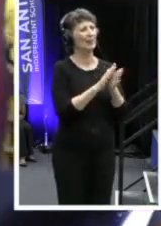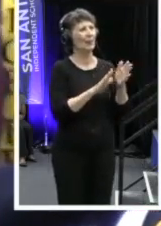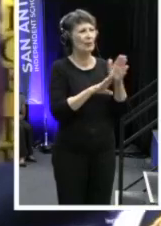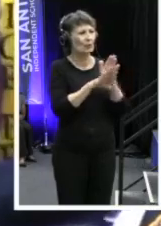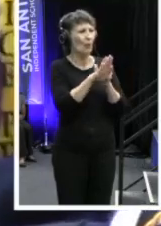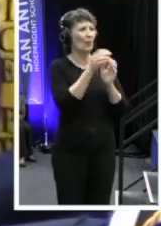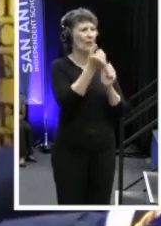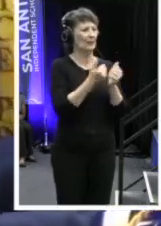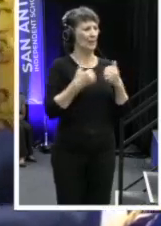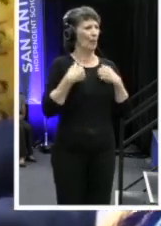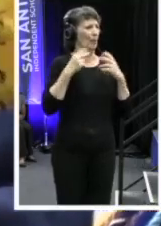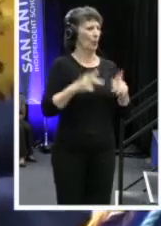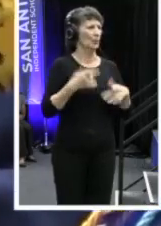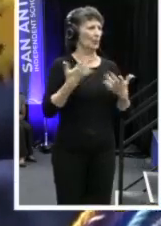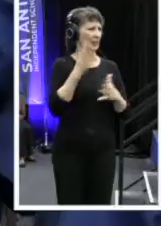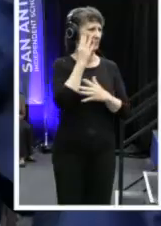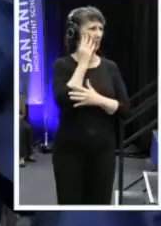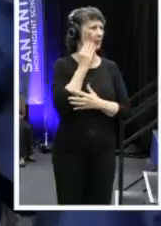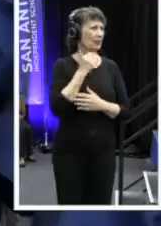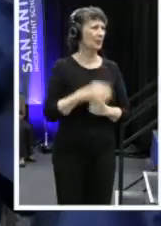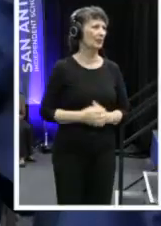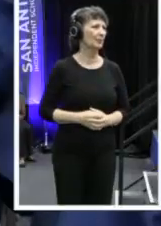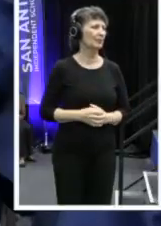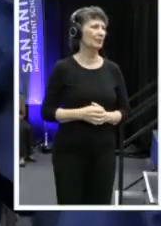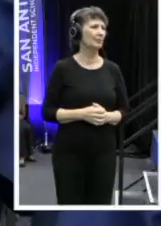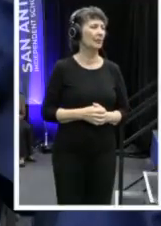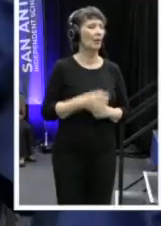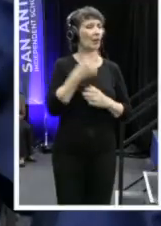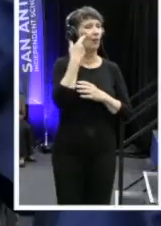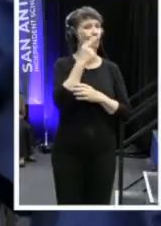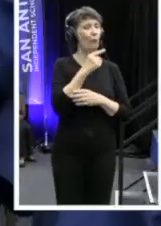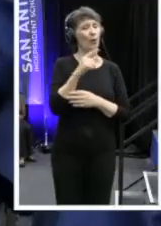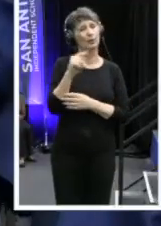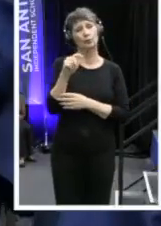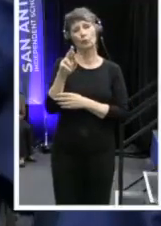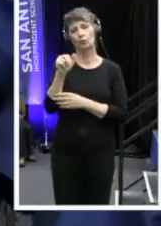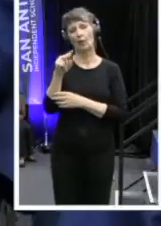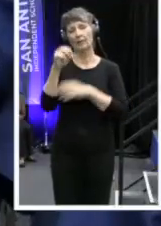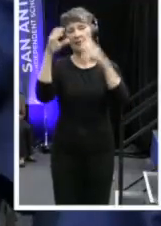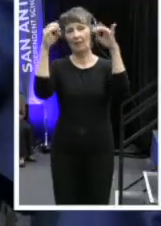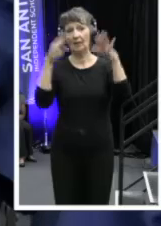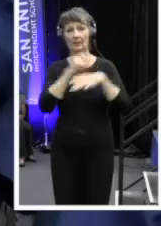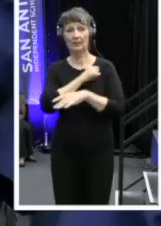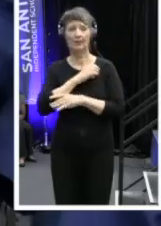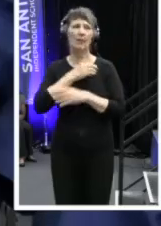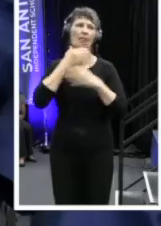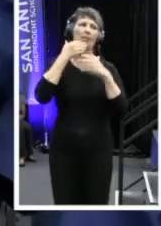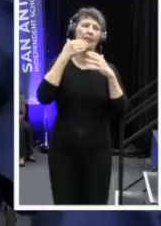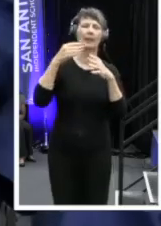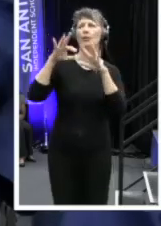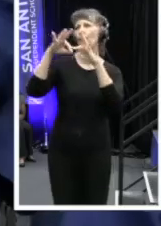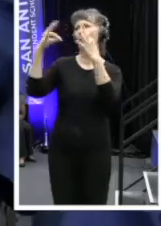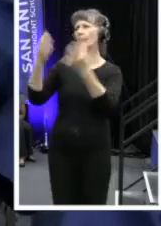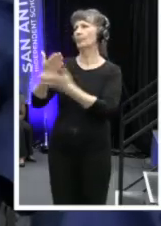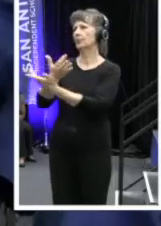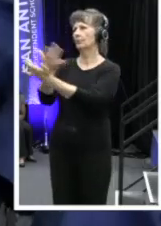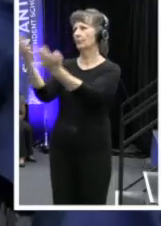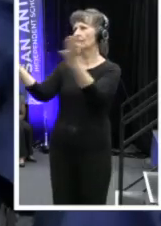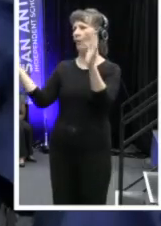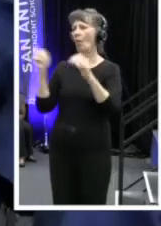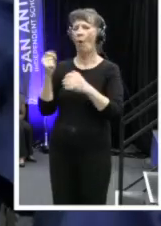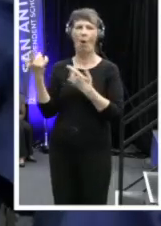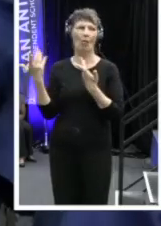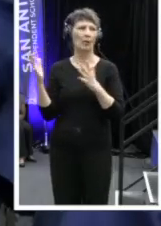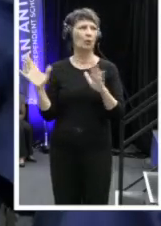each young person here has experienced. On behalf of the Travis faculty and staff, thank you, families, for all you